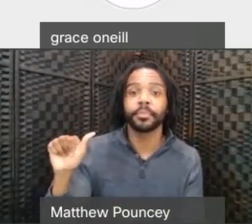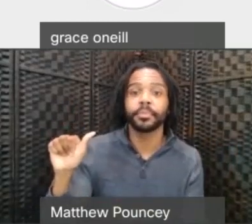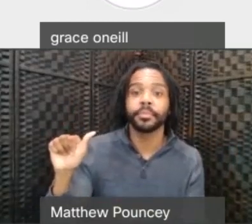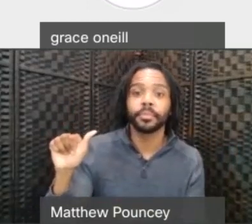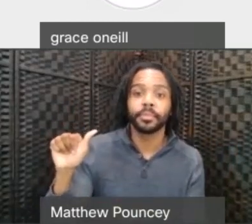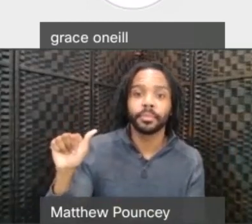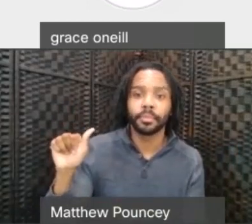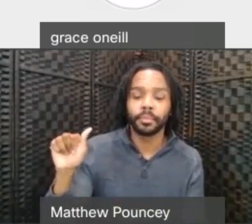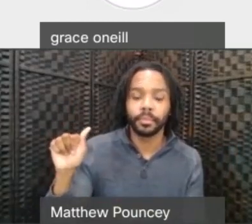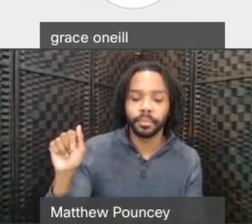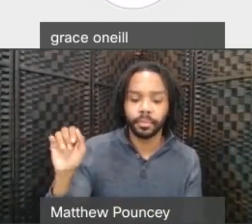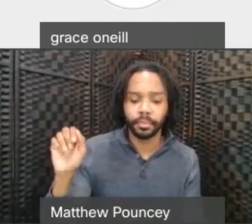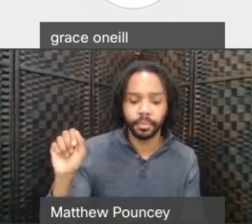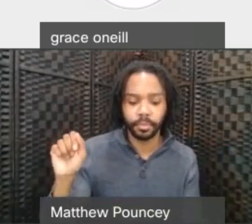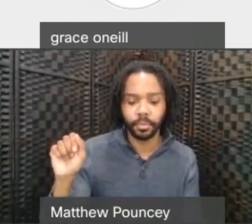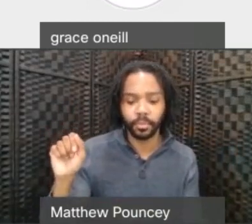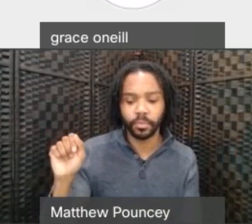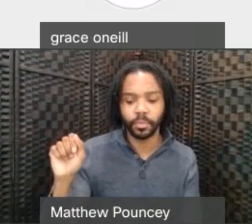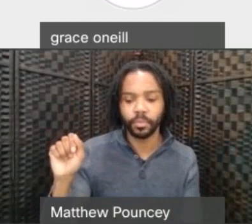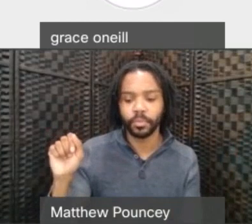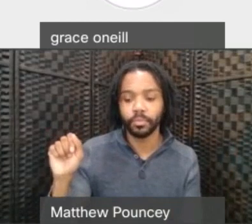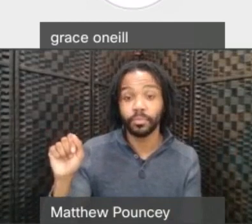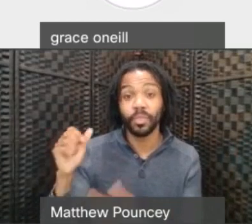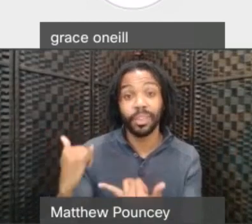there are currently still